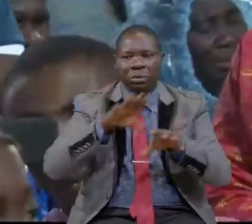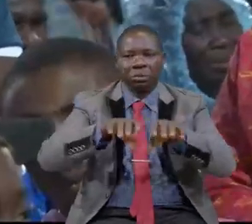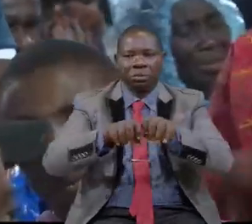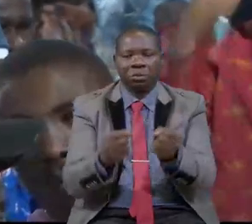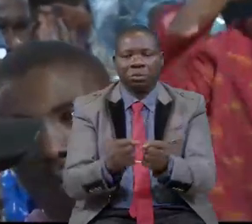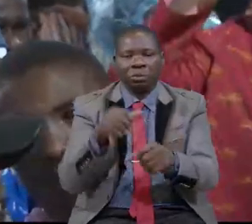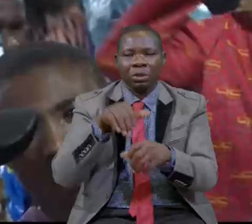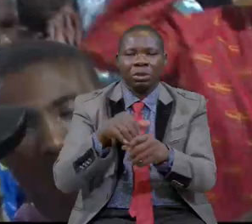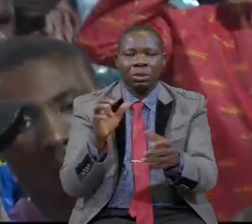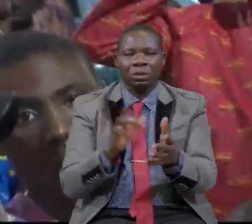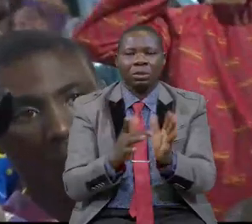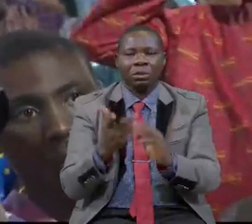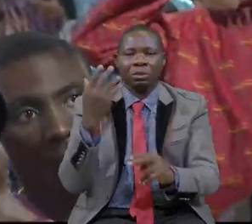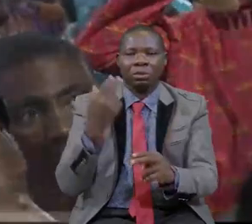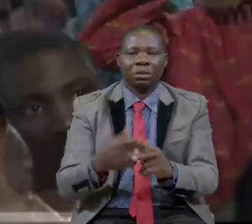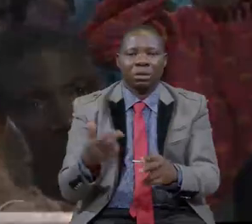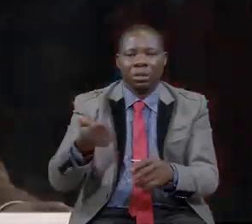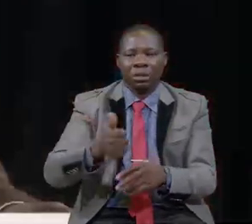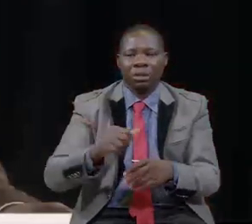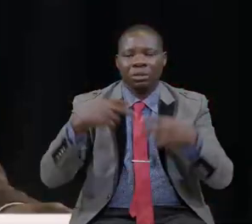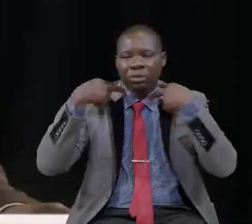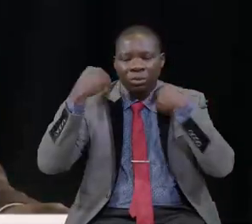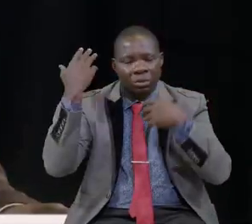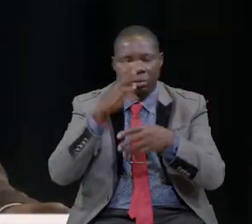Every yoke will be broken.